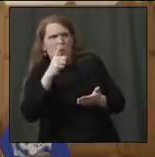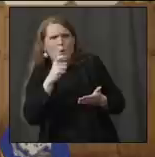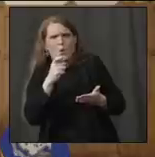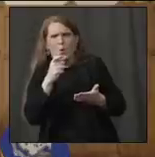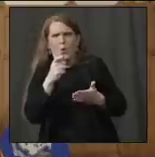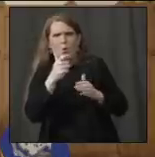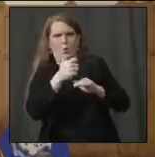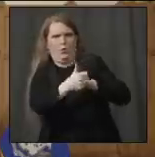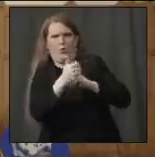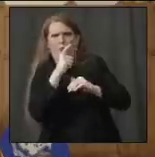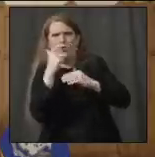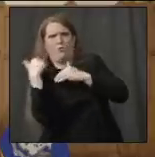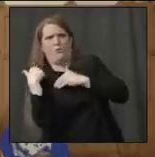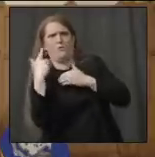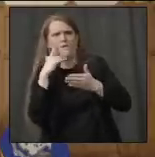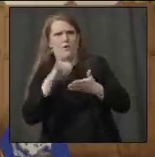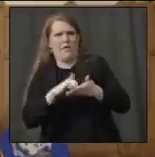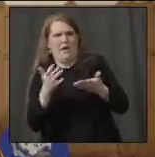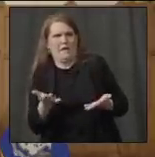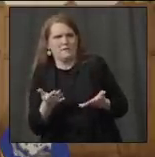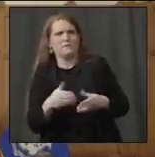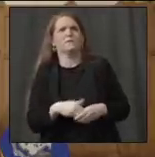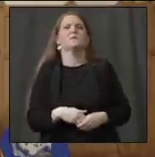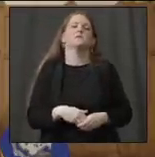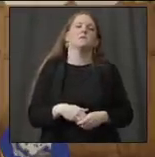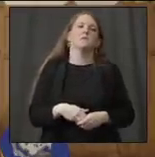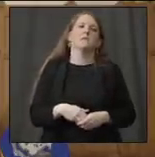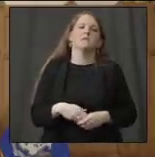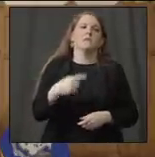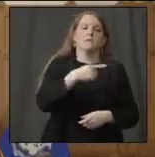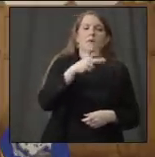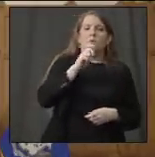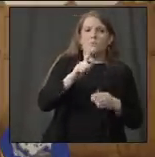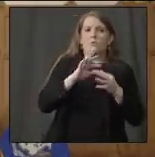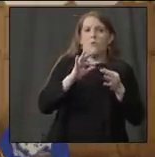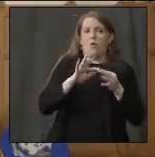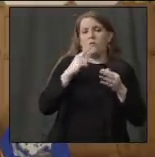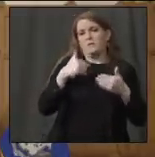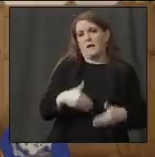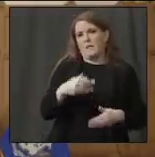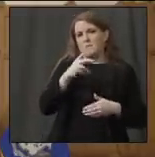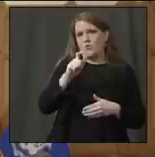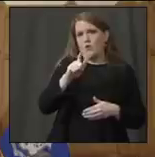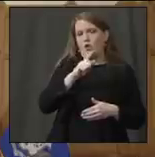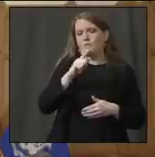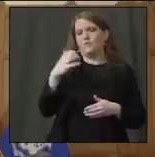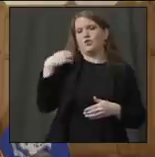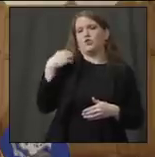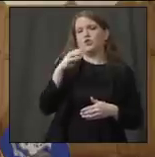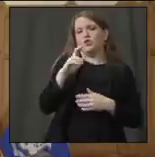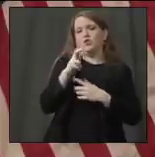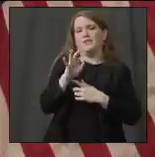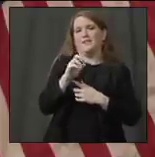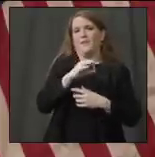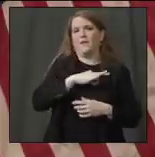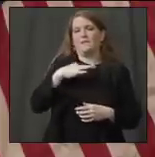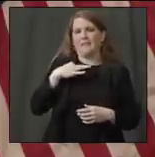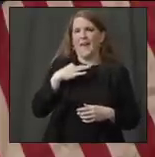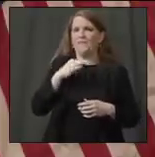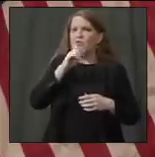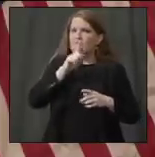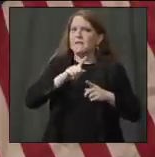Hi, Paul Mounds, Chief of Staff, Governor's Office. Well, our office provided direct guidance to all